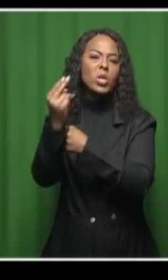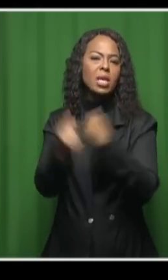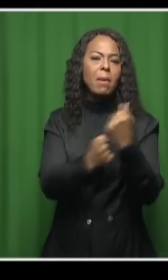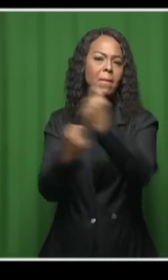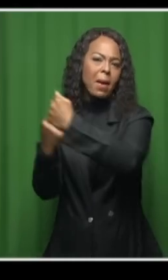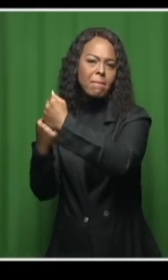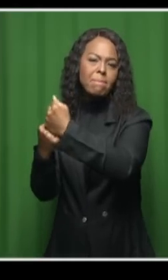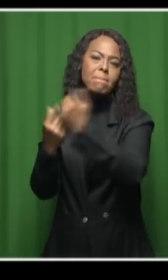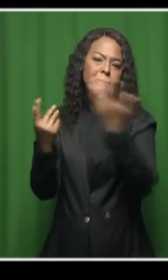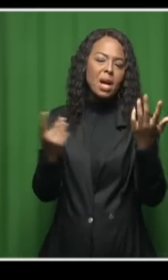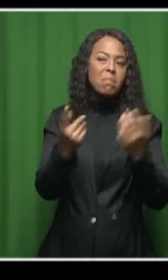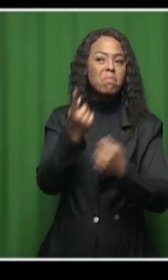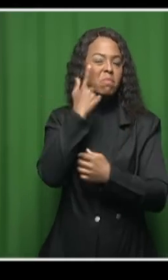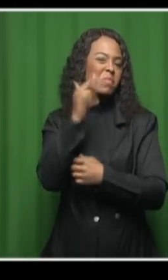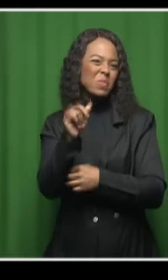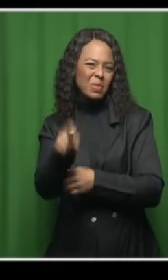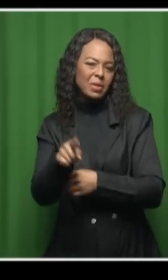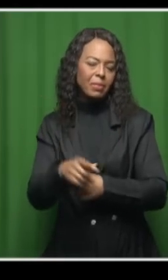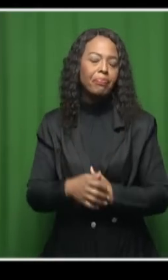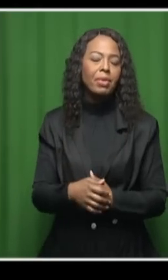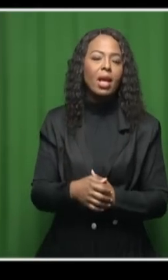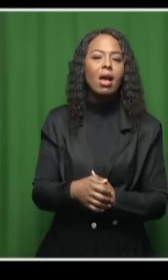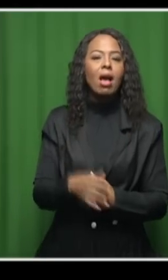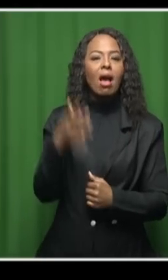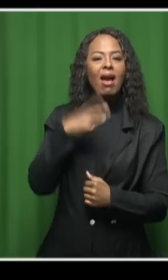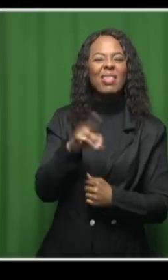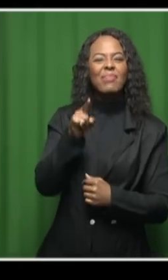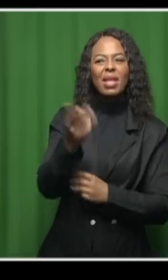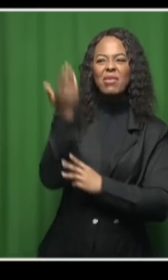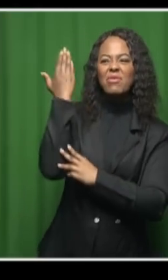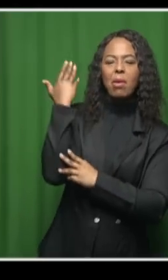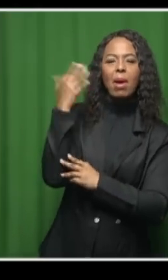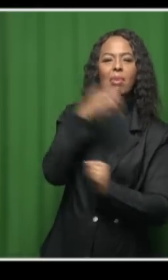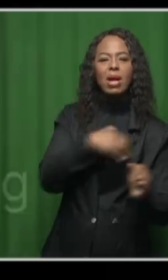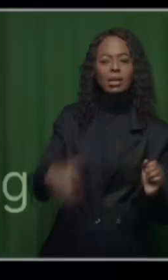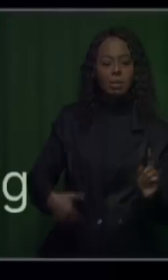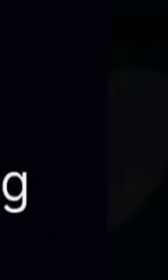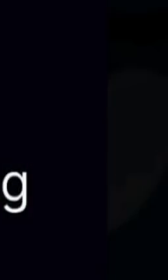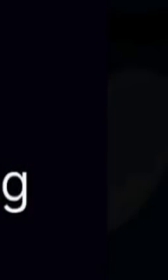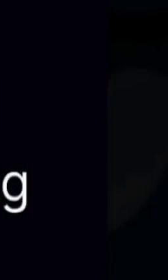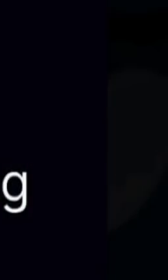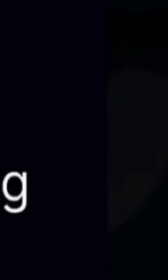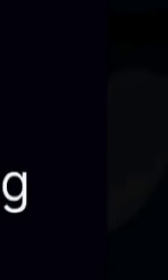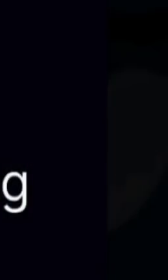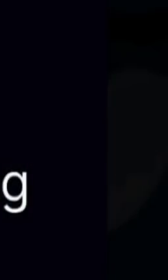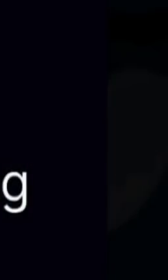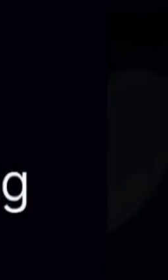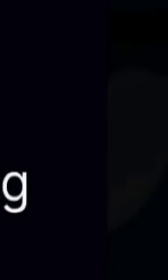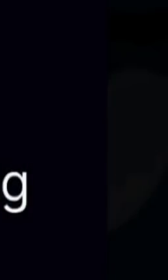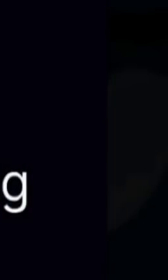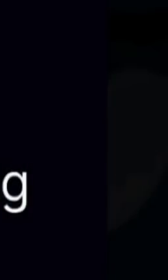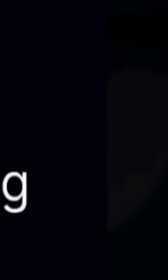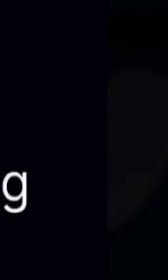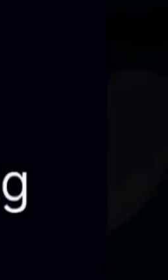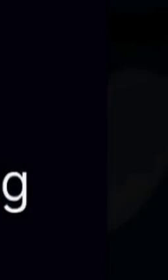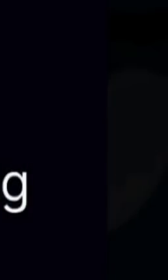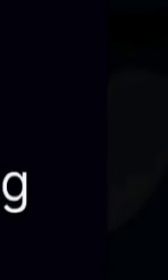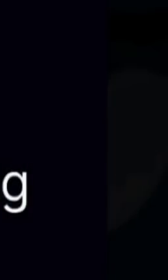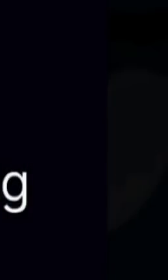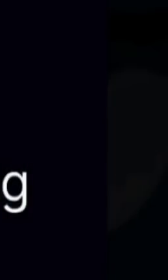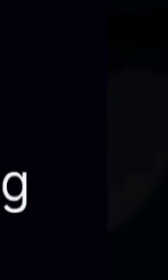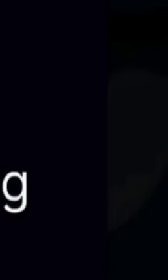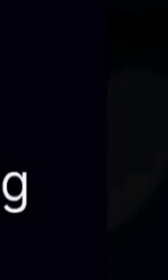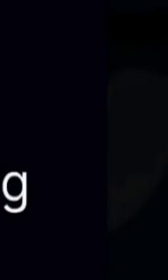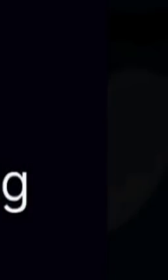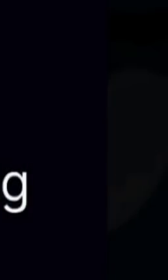know, there's also talk of former President Donald Trump, and some saying that Trump would never be, we wouldn't be in this position